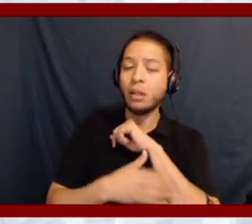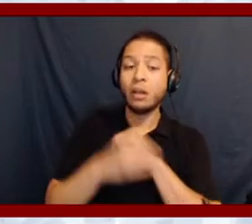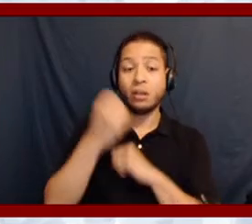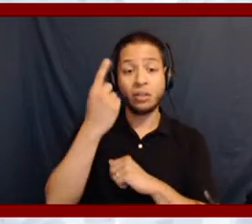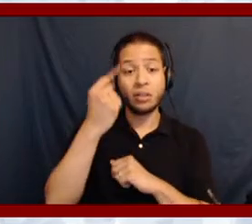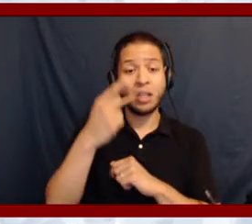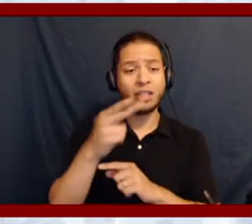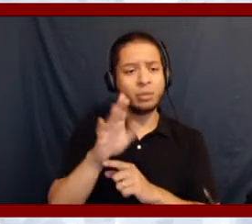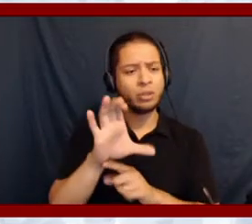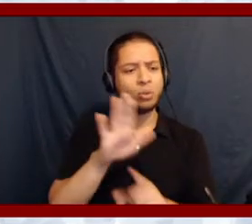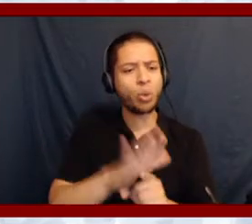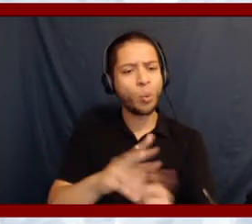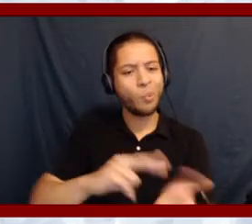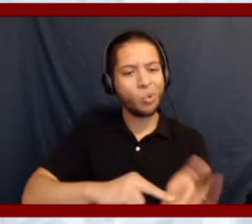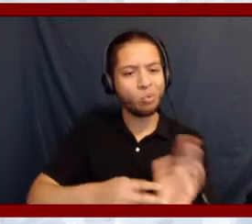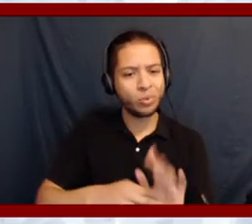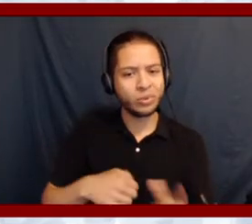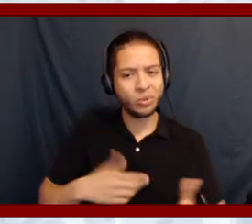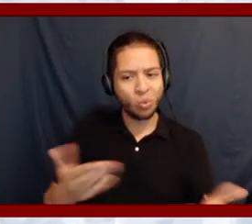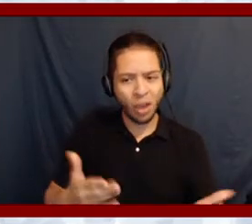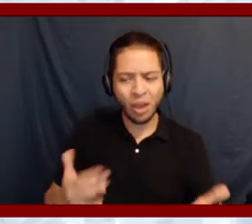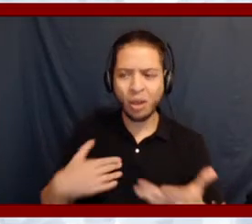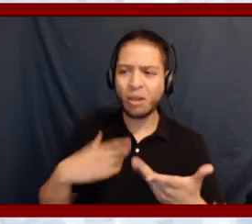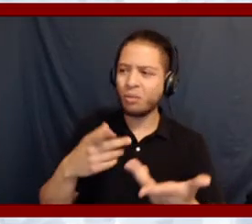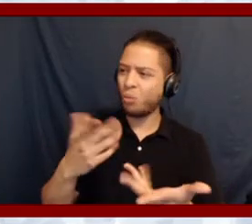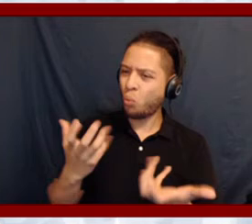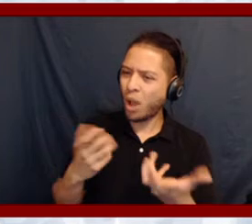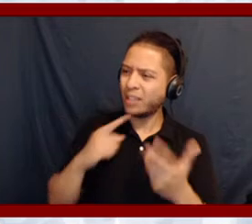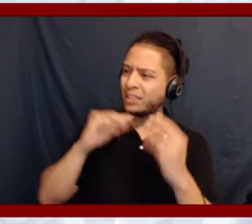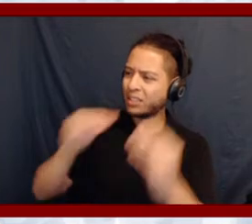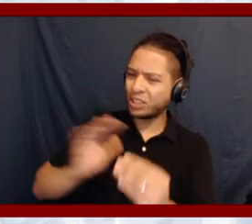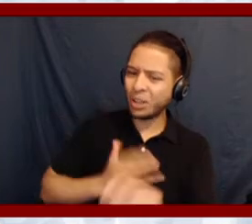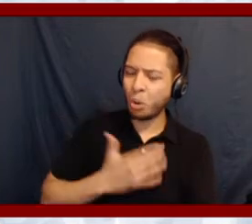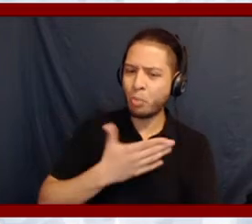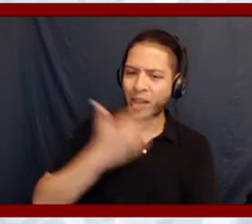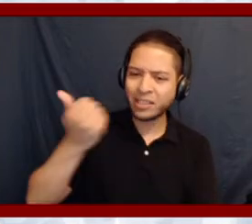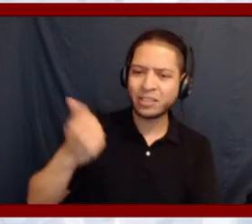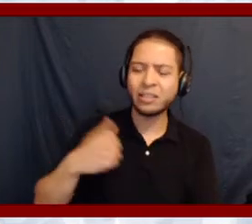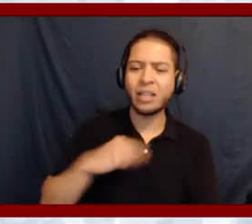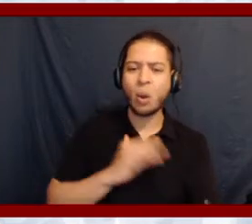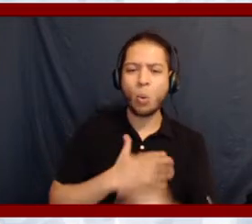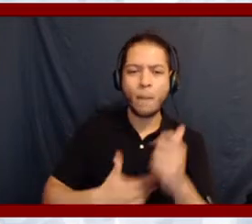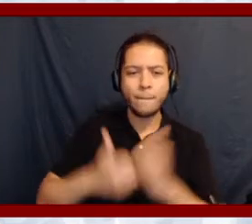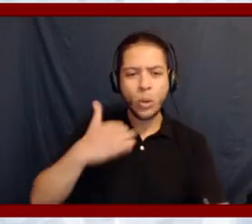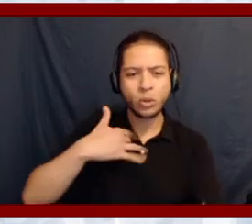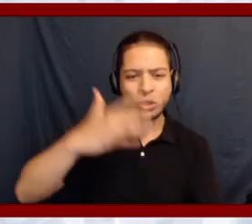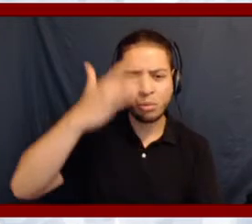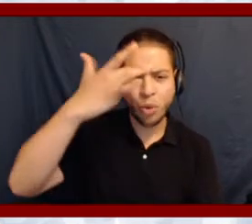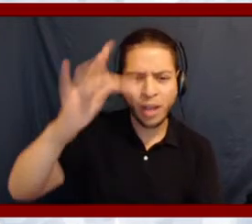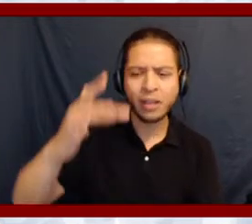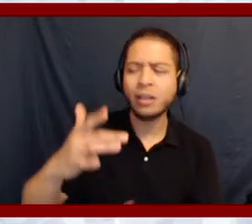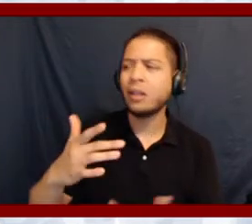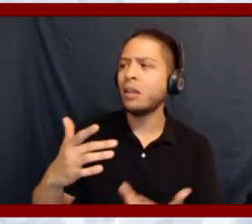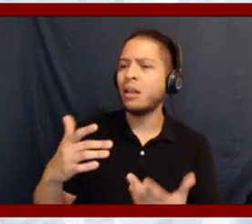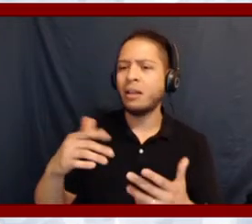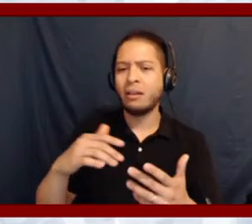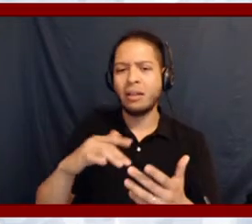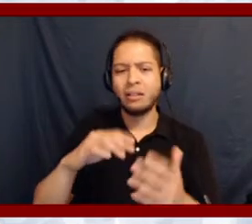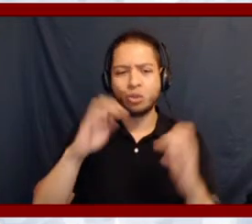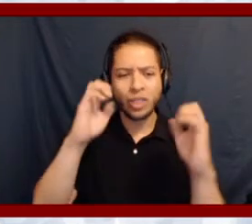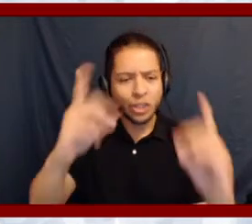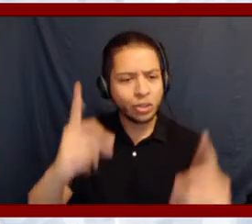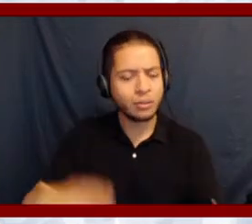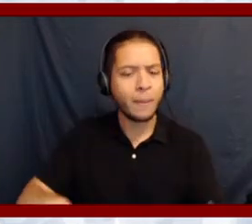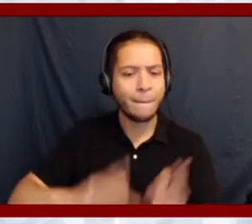in areas, if we're talking about education, if we're talking about medicine, all of STEM, HBCUs